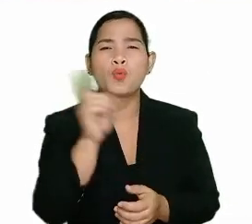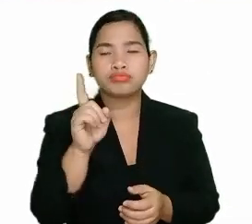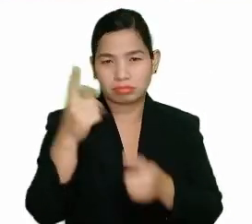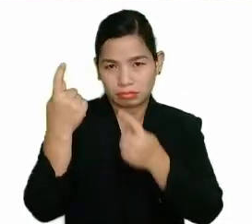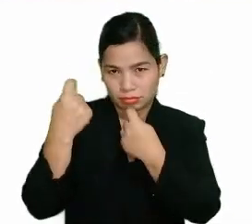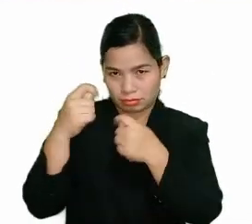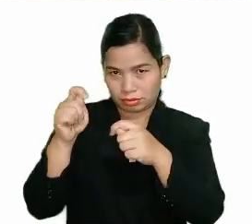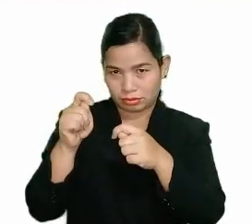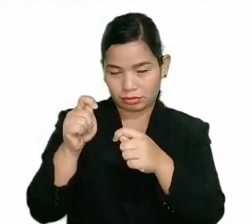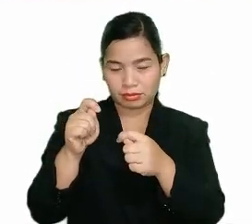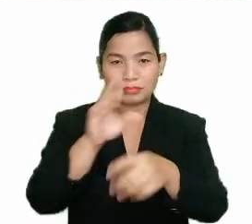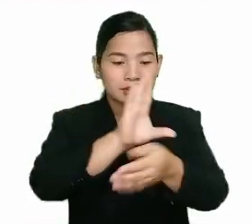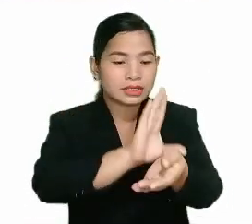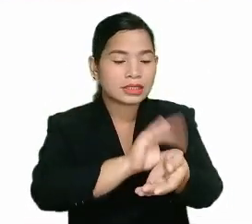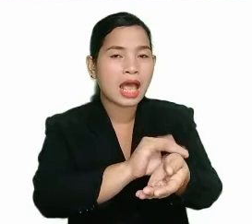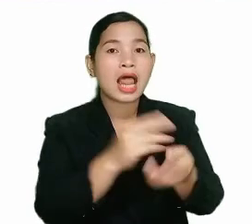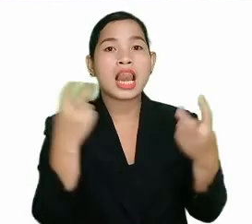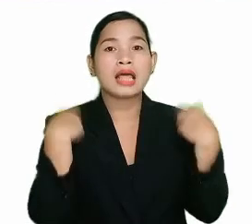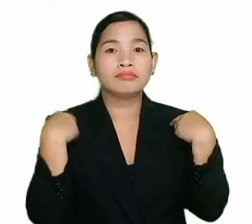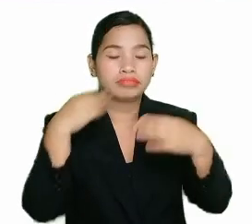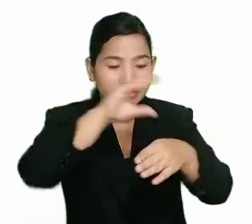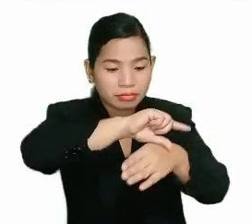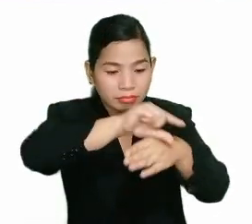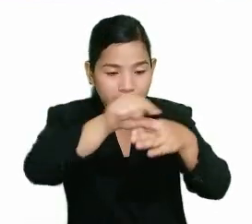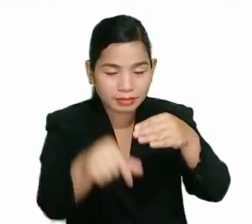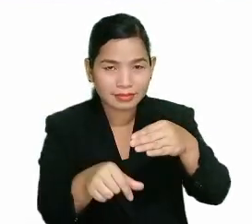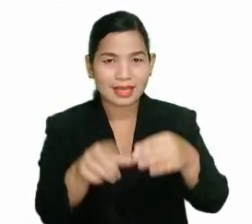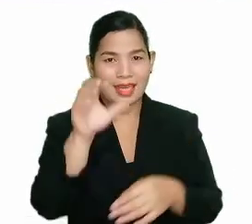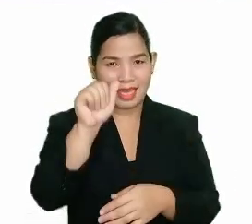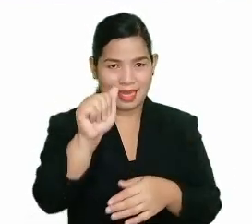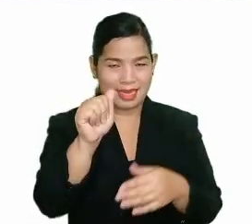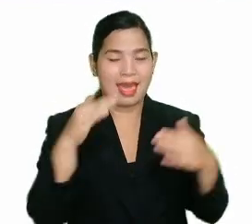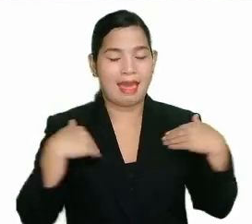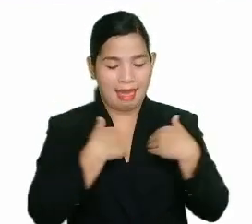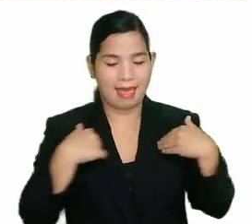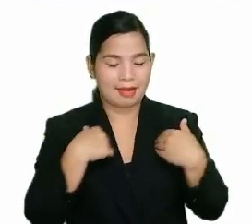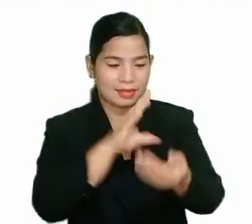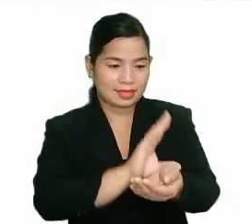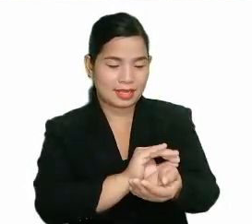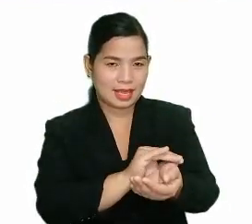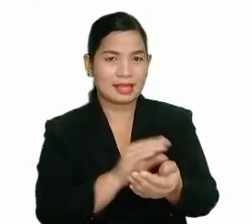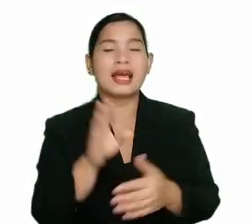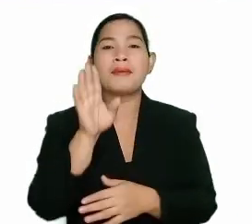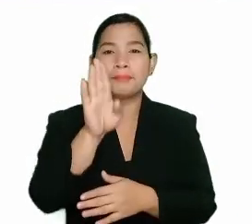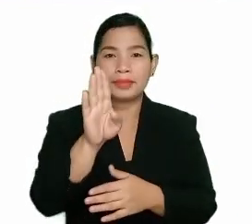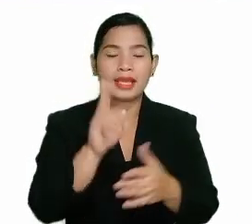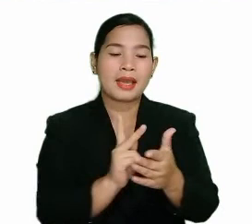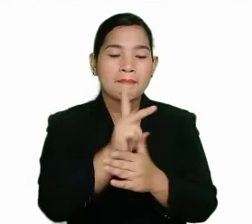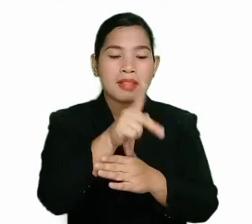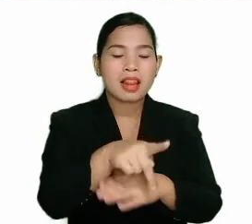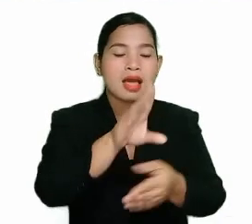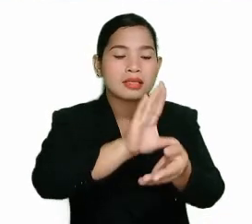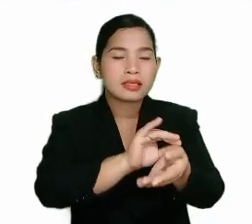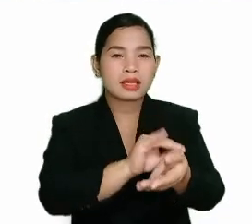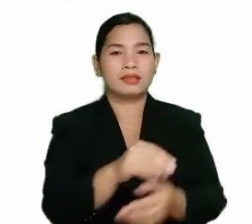What type of cell has a cell membrane? A. Animal cell. B. Plant cell. C.